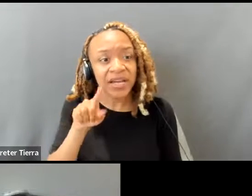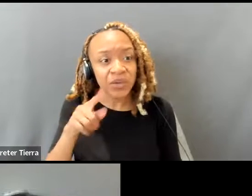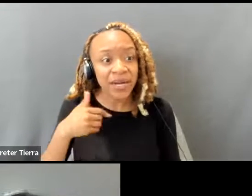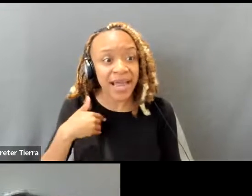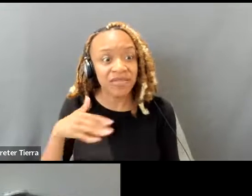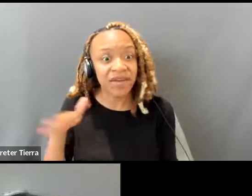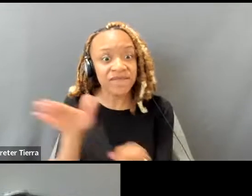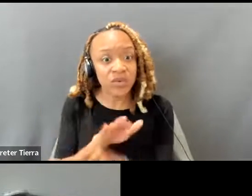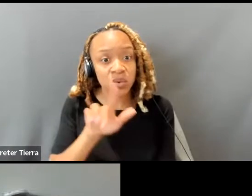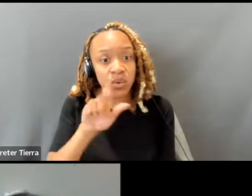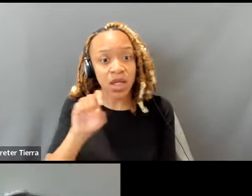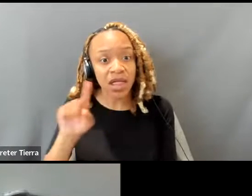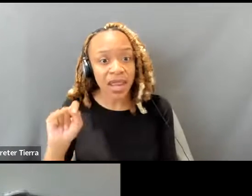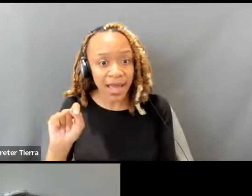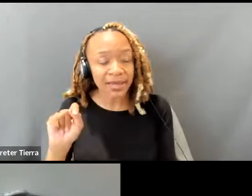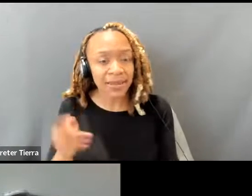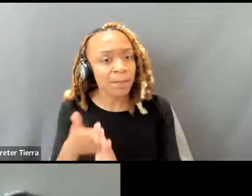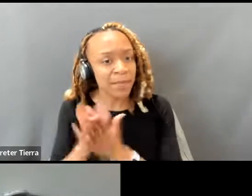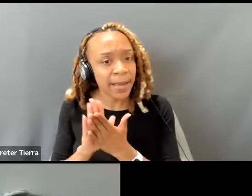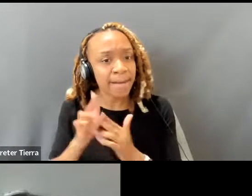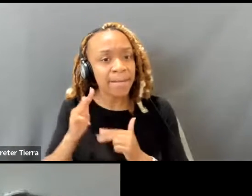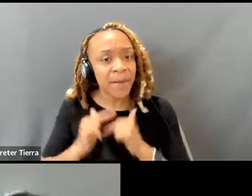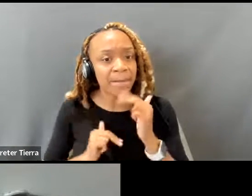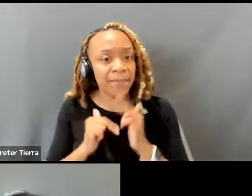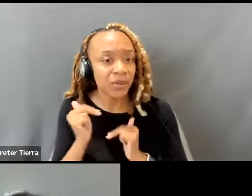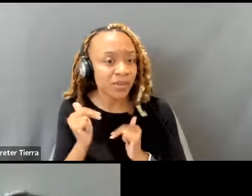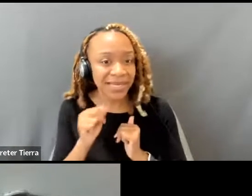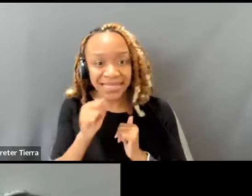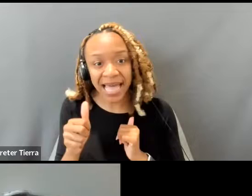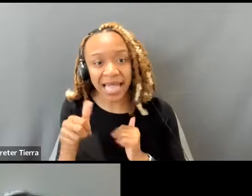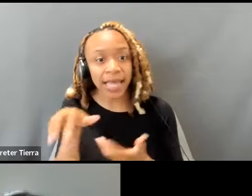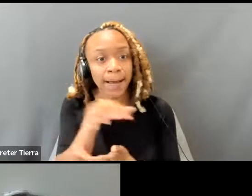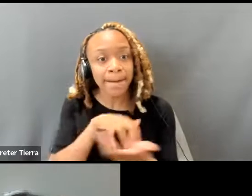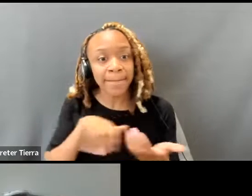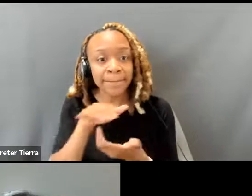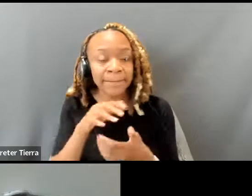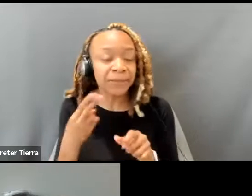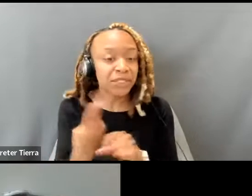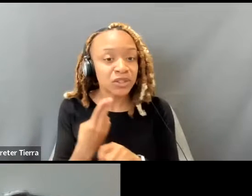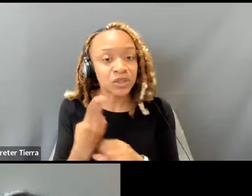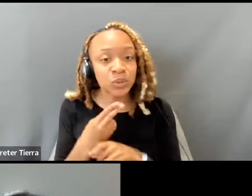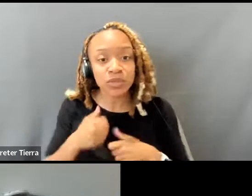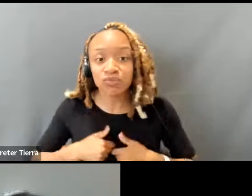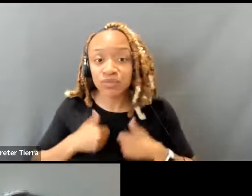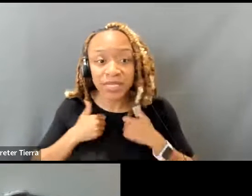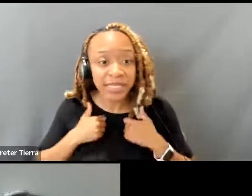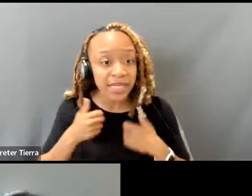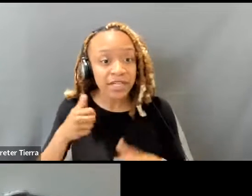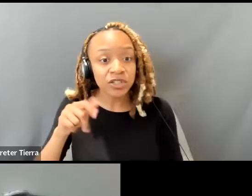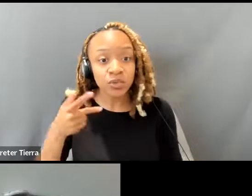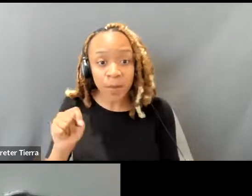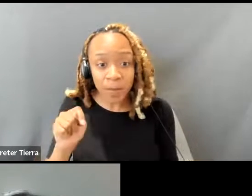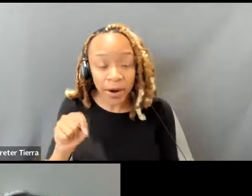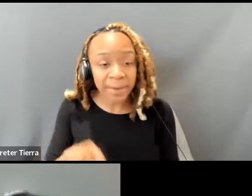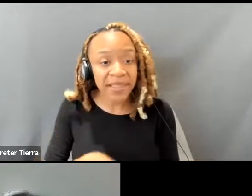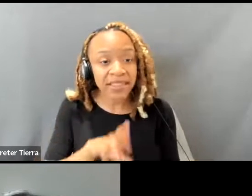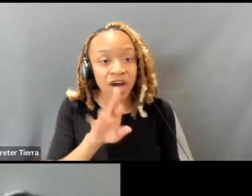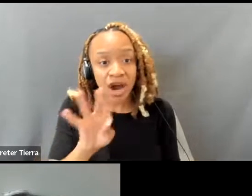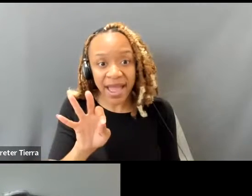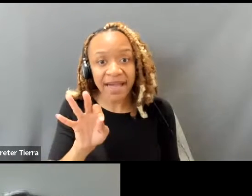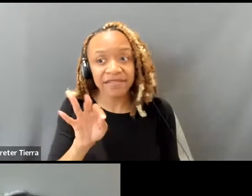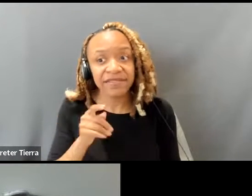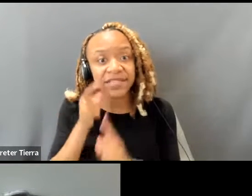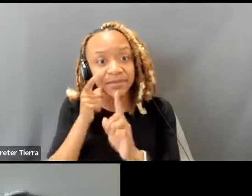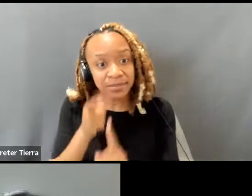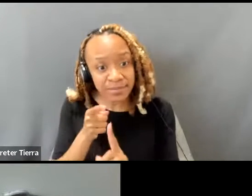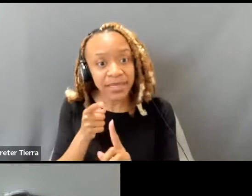lot become a building. It's not like mixed use, residential apartment. Like the RF is meant to be, the intent of